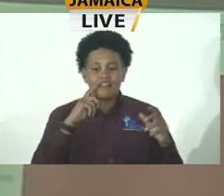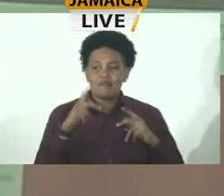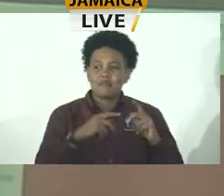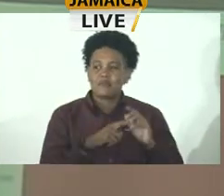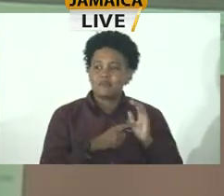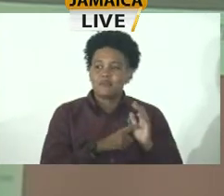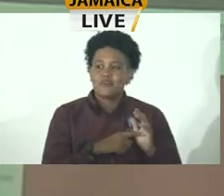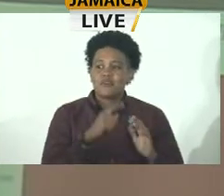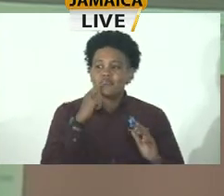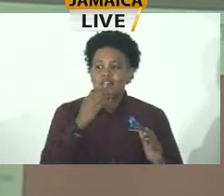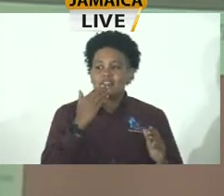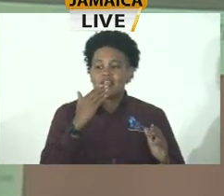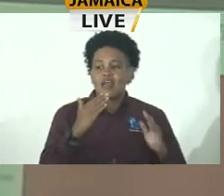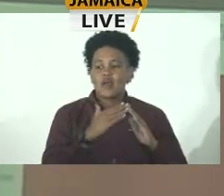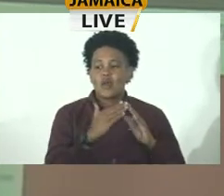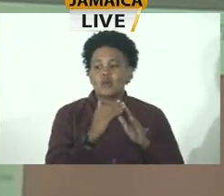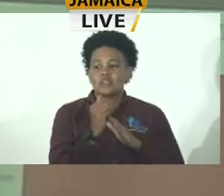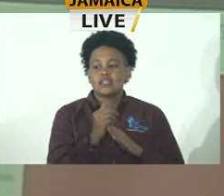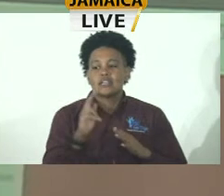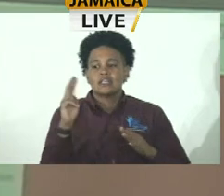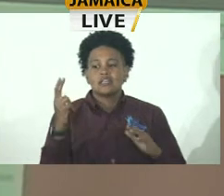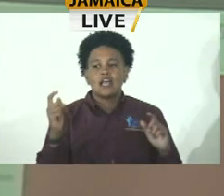the second graph being displayed